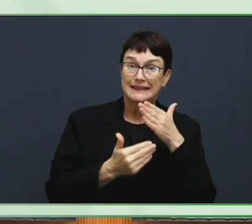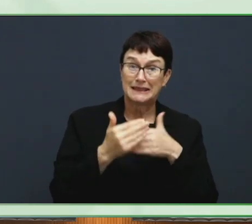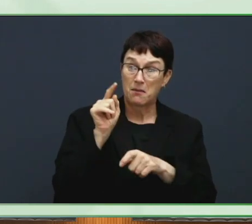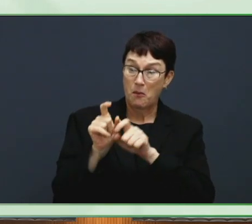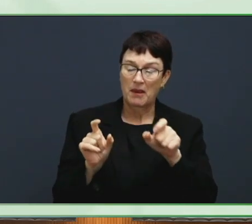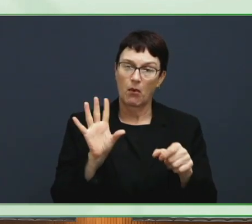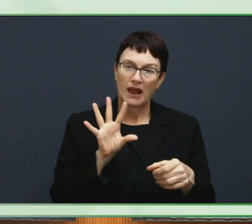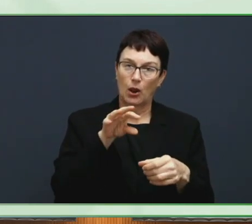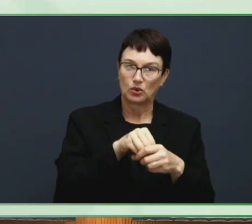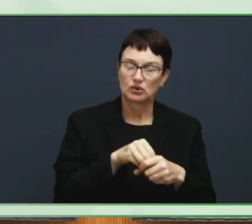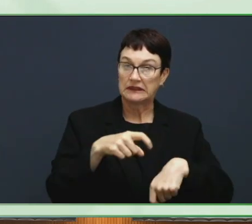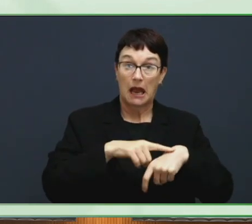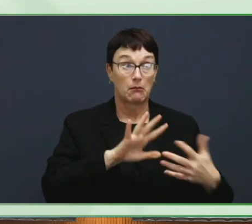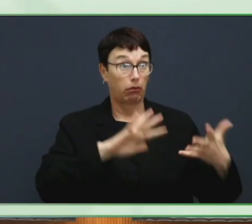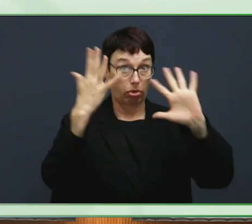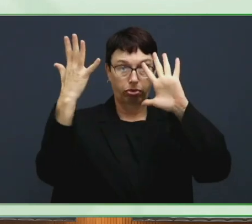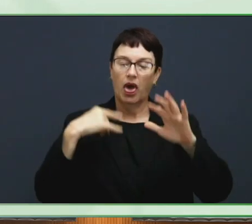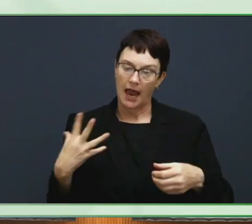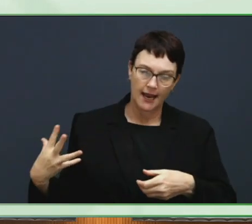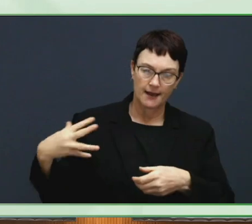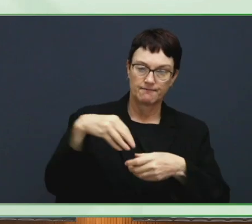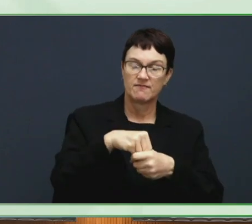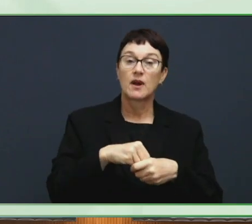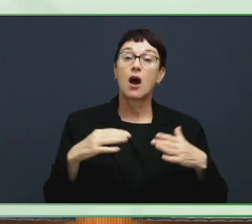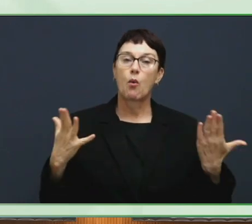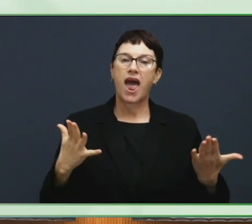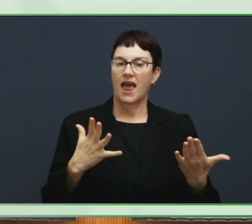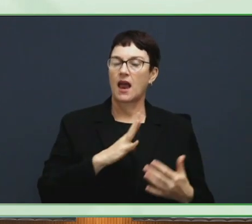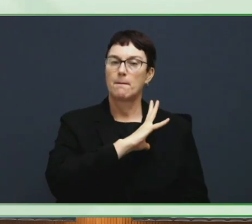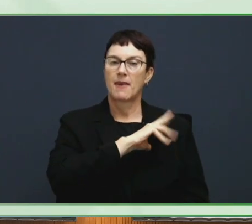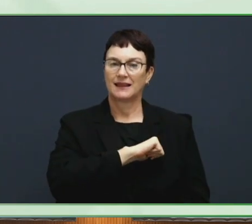a crisis in the Palestinian labor market.